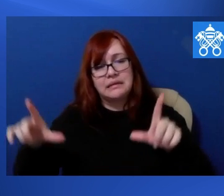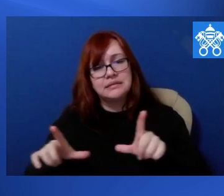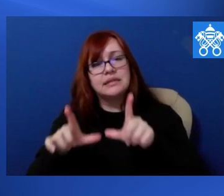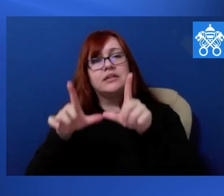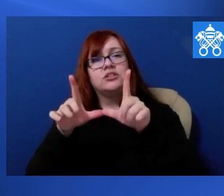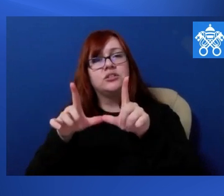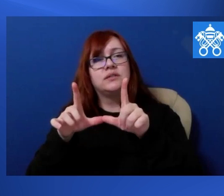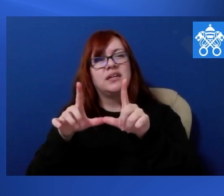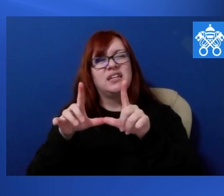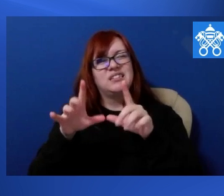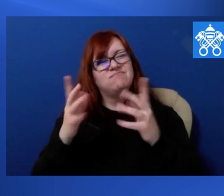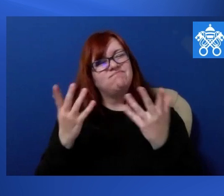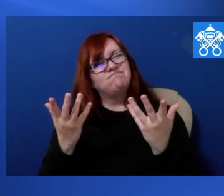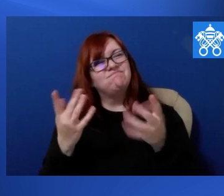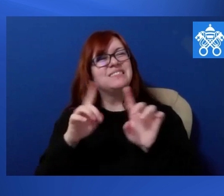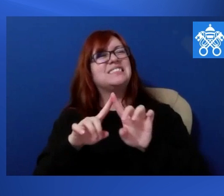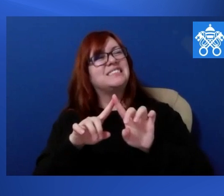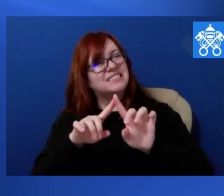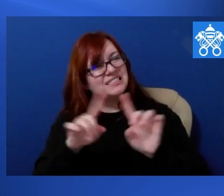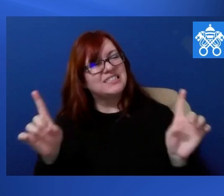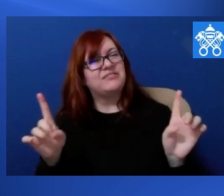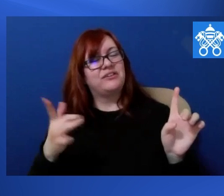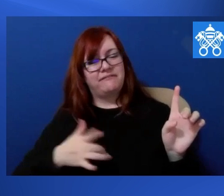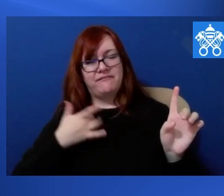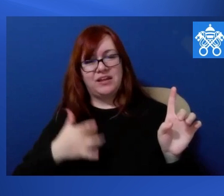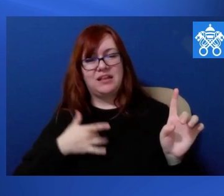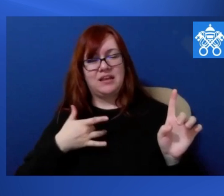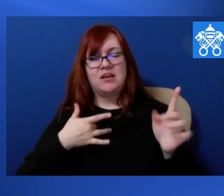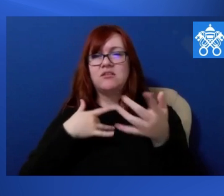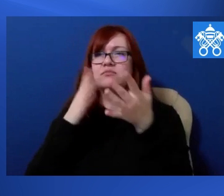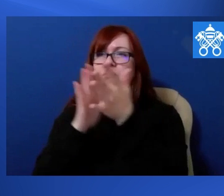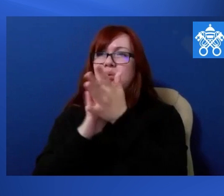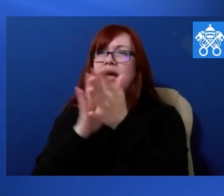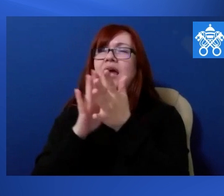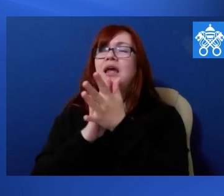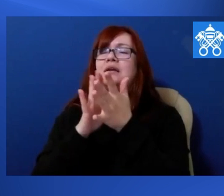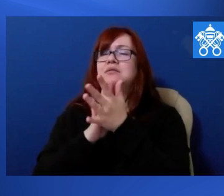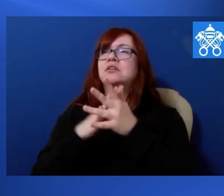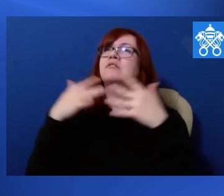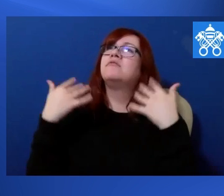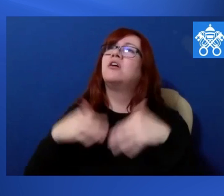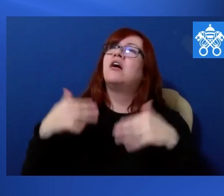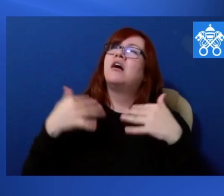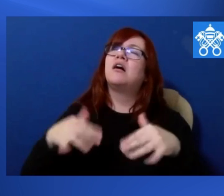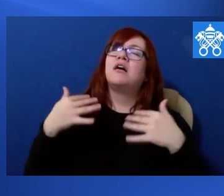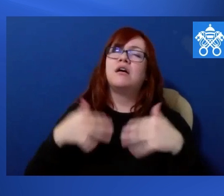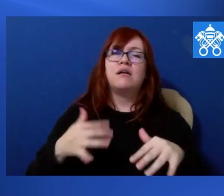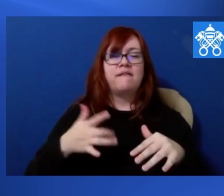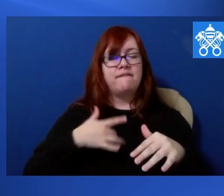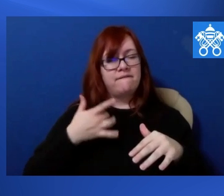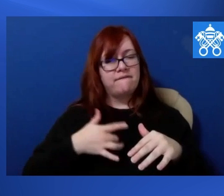there's a whole other atmosphere, that of praise, of awe, of gratitude.